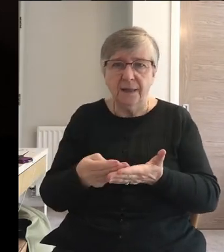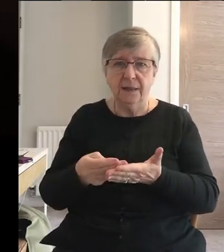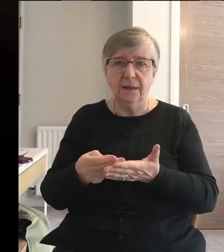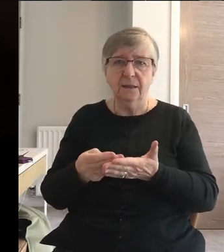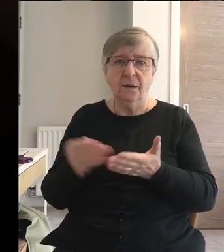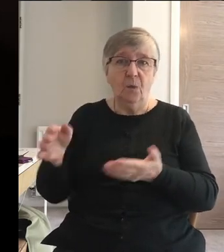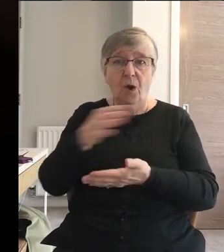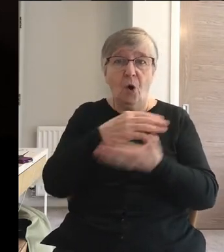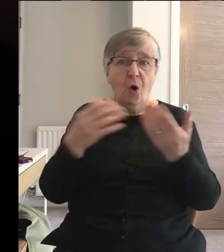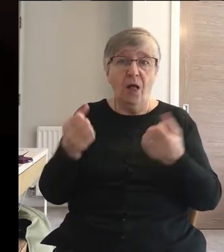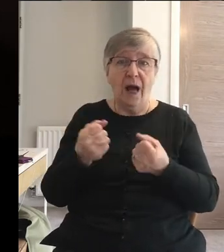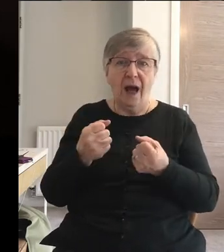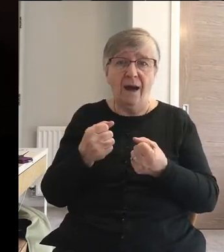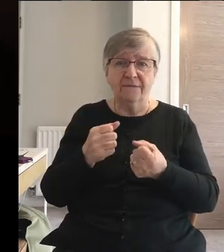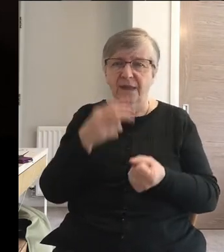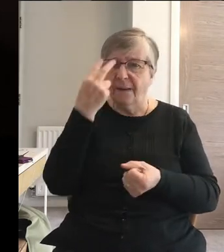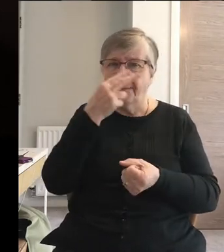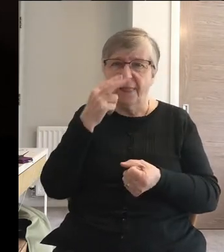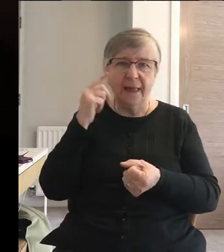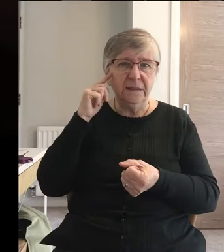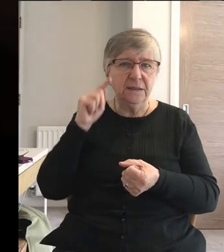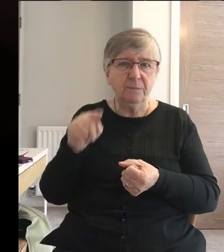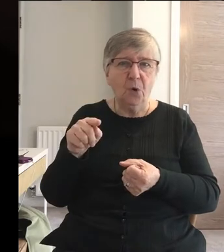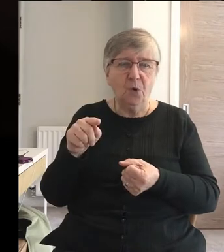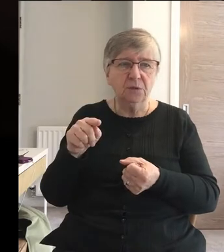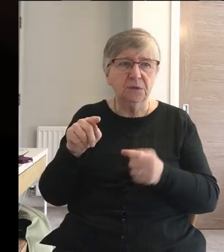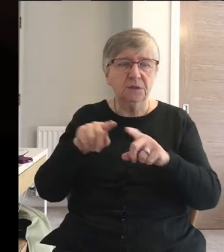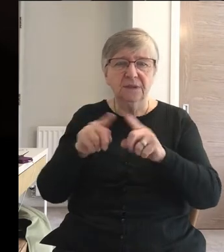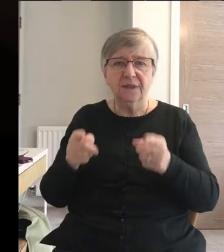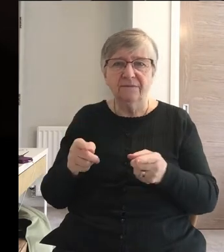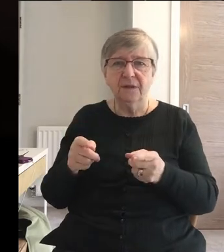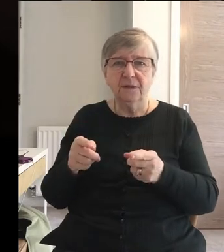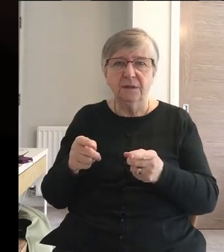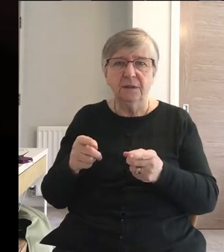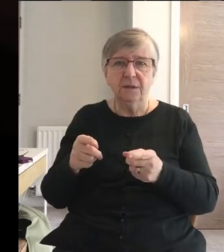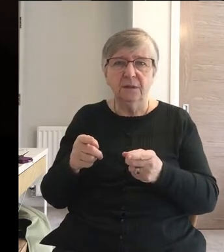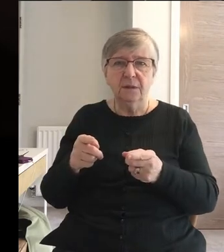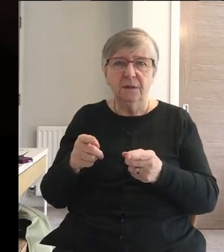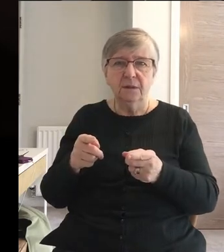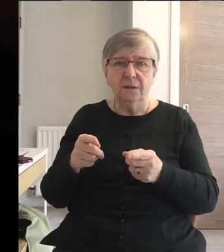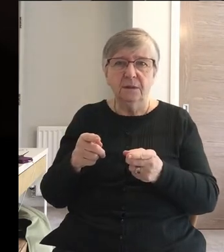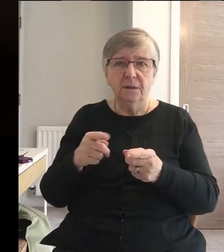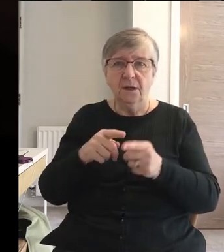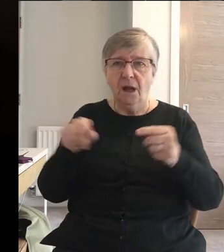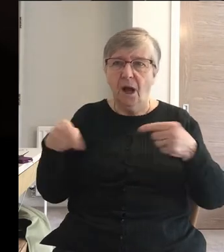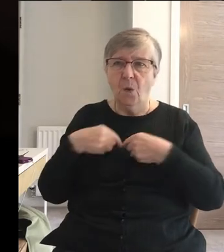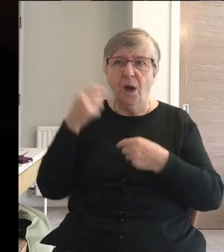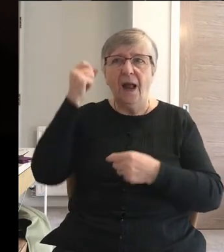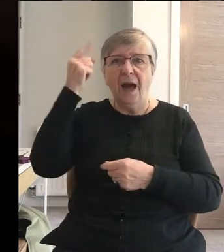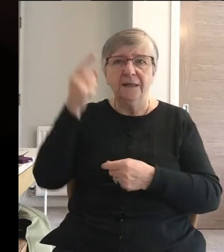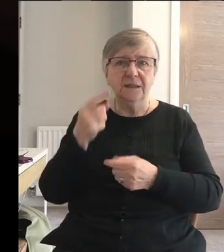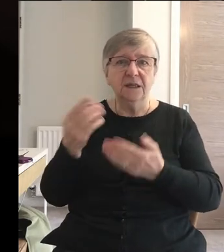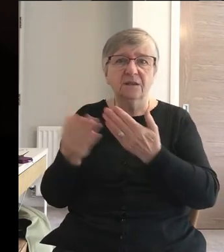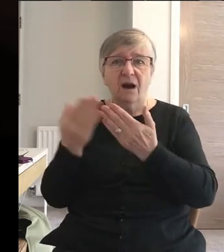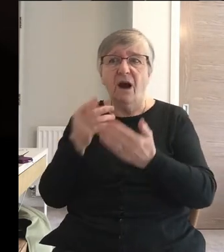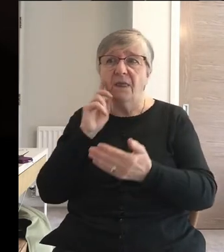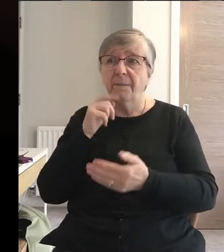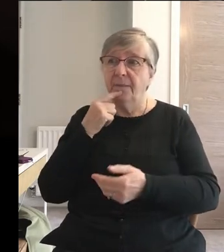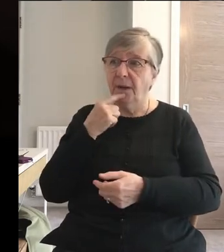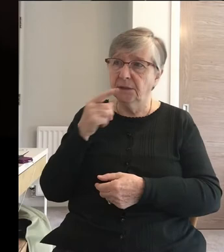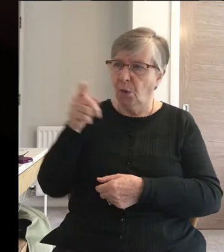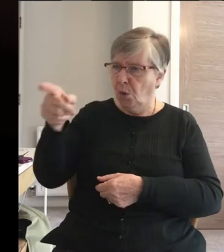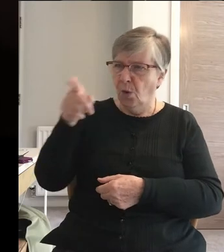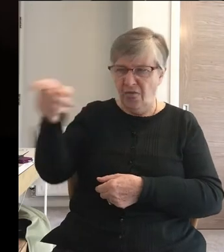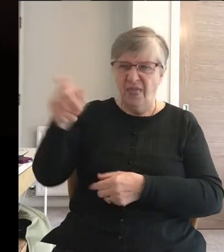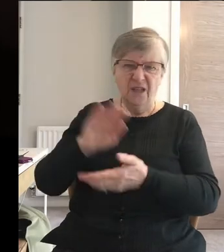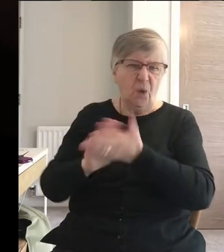And again, we all have our blind spots here, and they're different blind spots. And our notions of other people's, that's a waste of